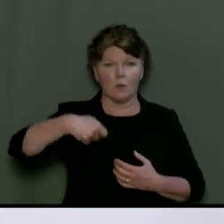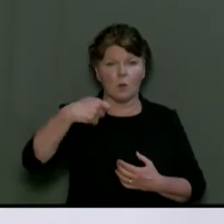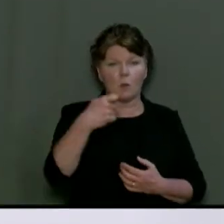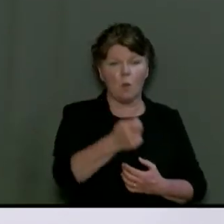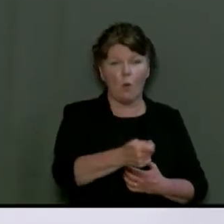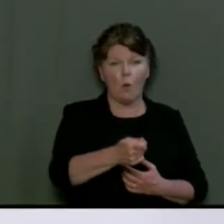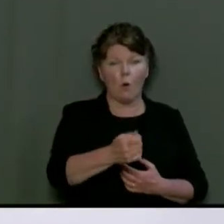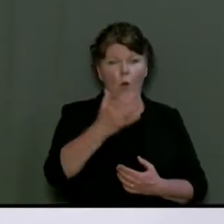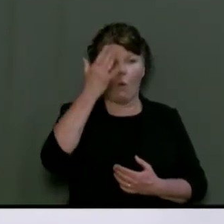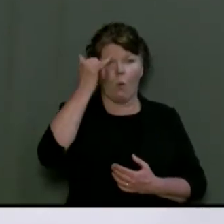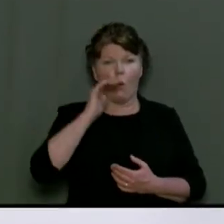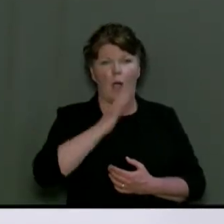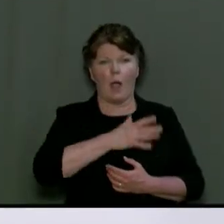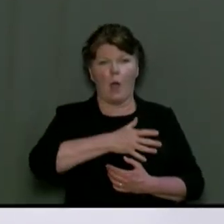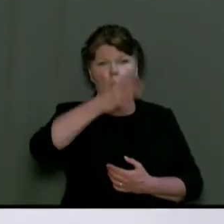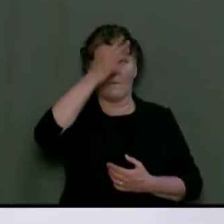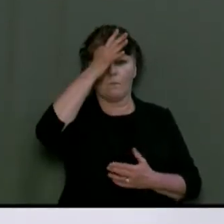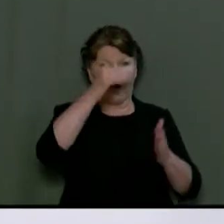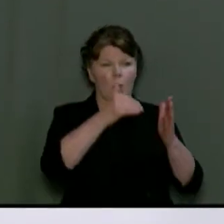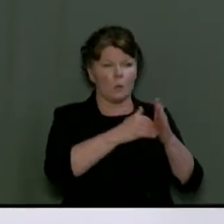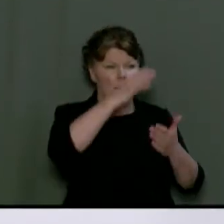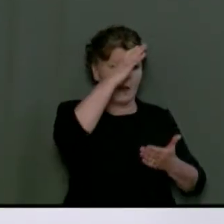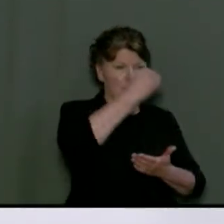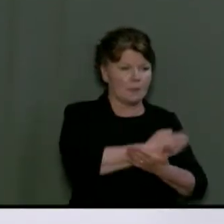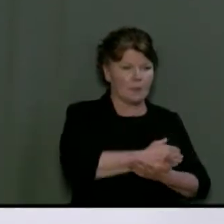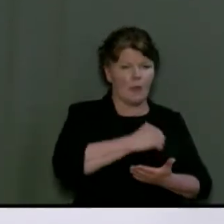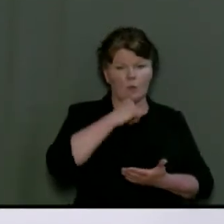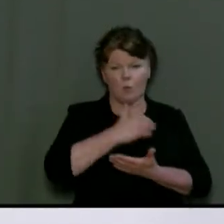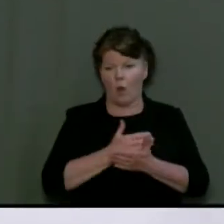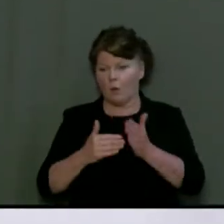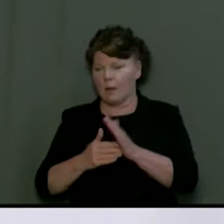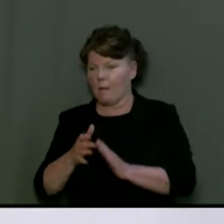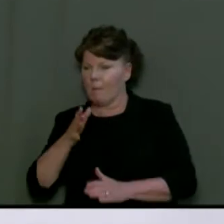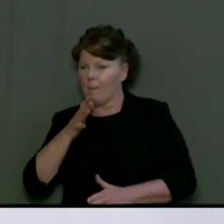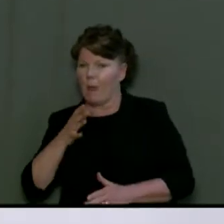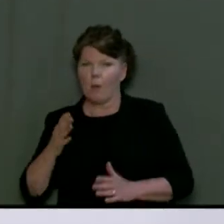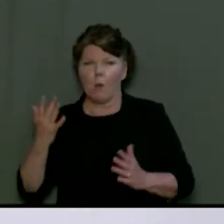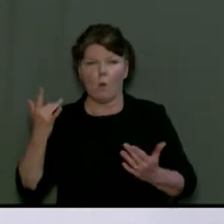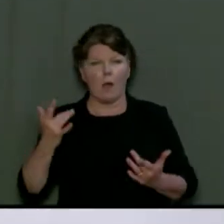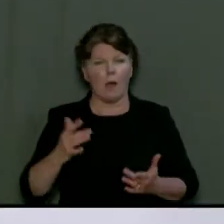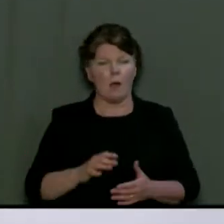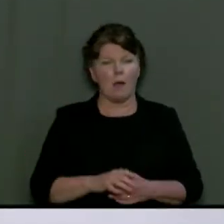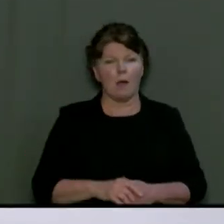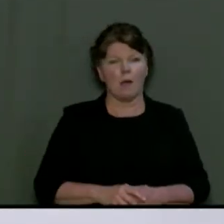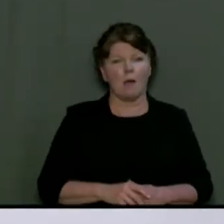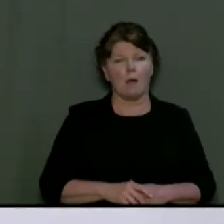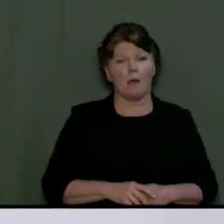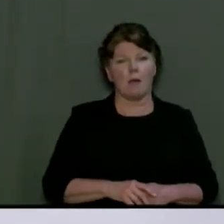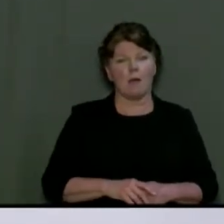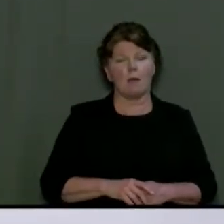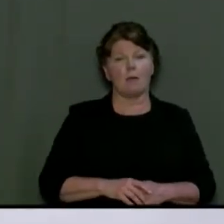Why are our fathers turning against their sons and daughters against their mothers?